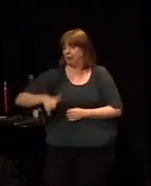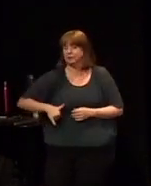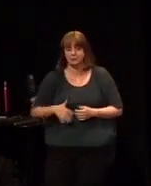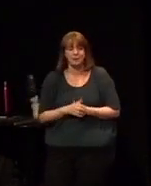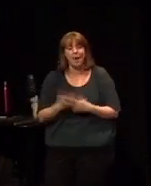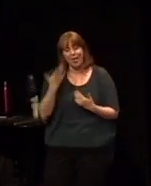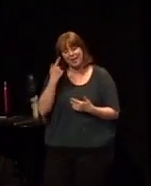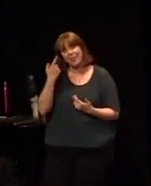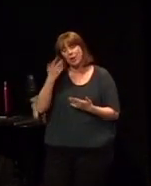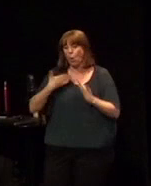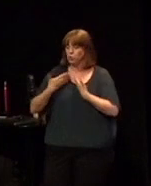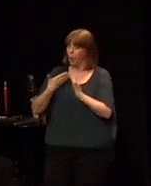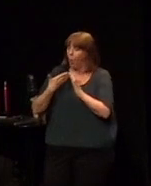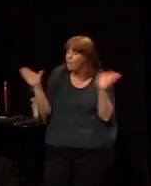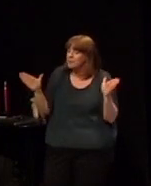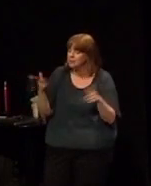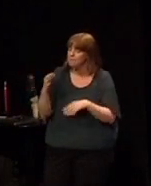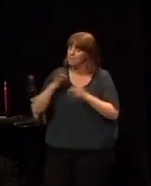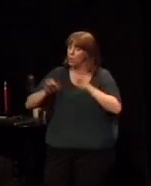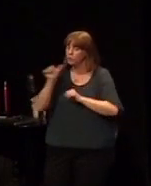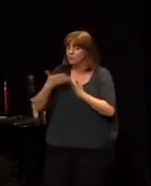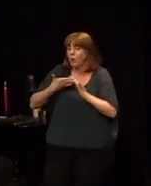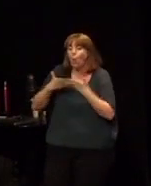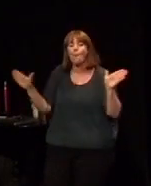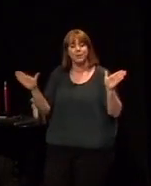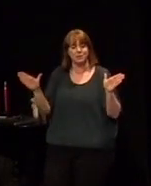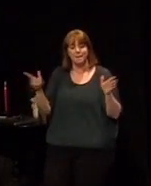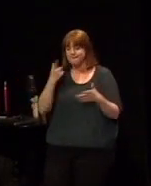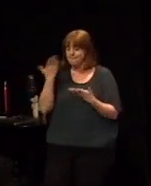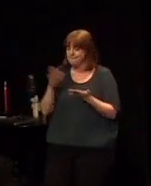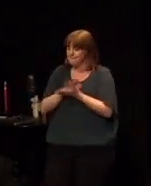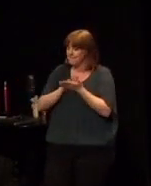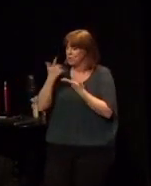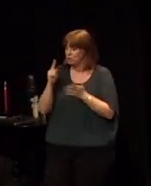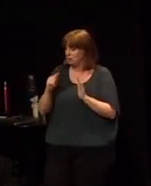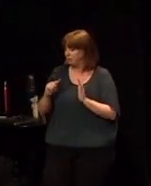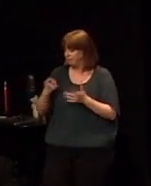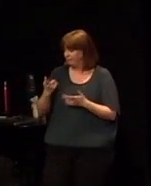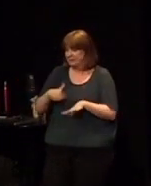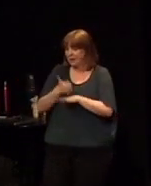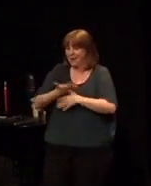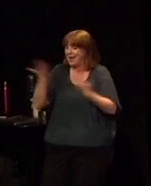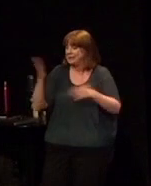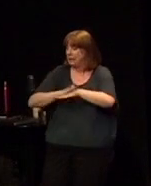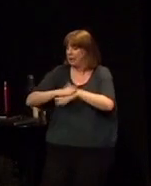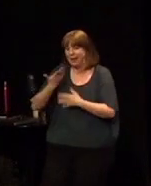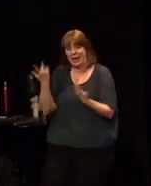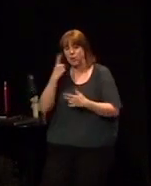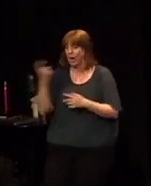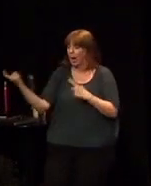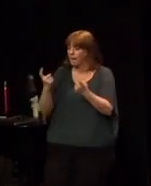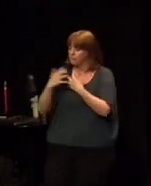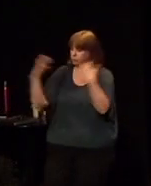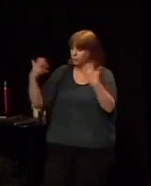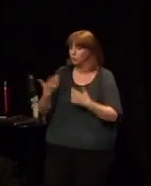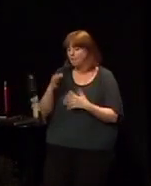performance that's open. A performance that's open, you can show up any which time with whatever you need, and it's just there. And a performance that's